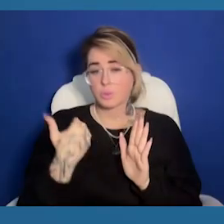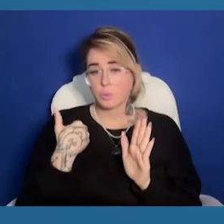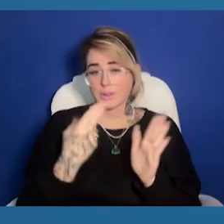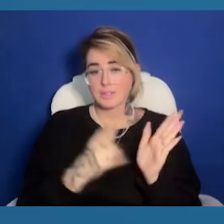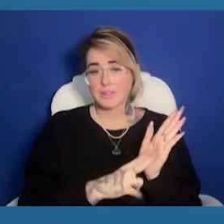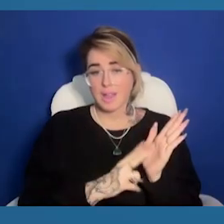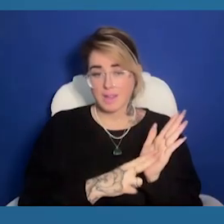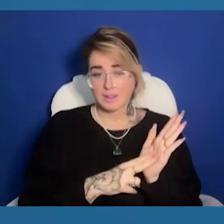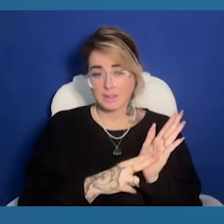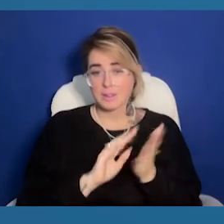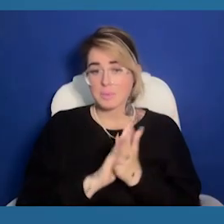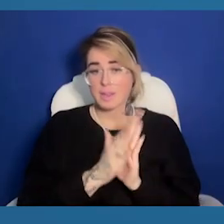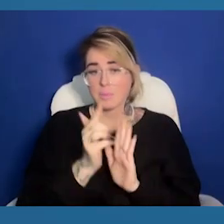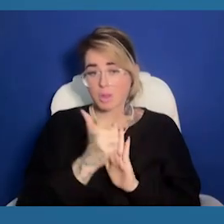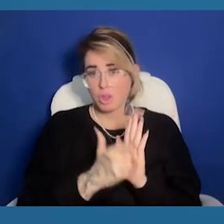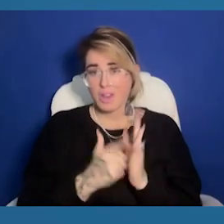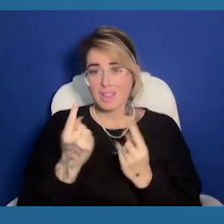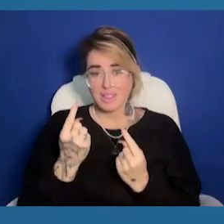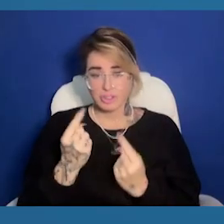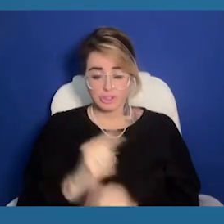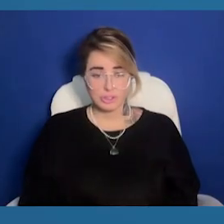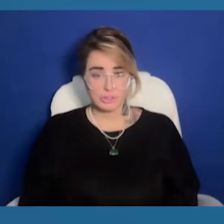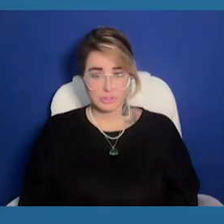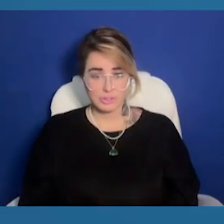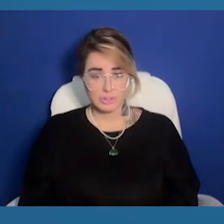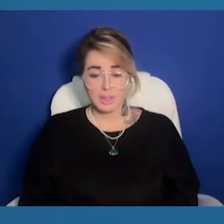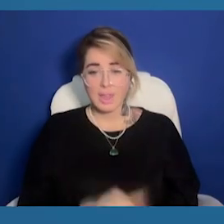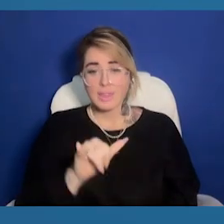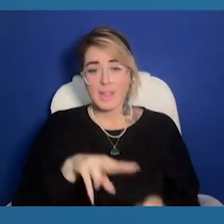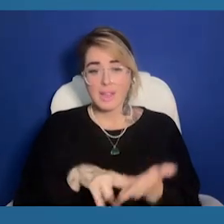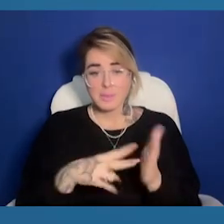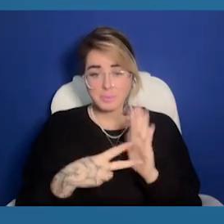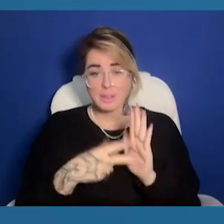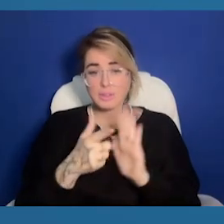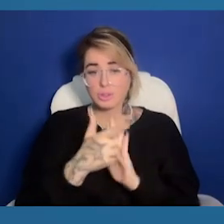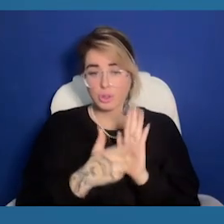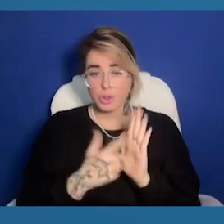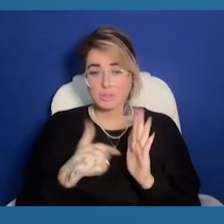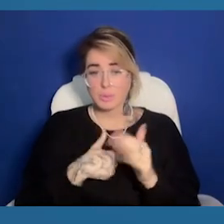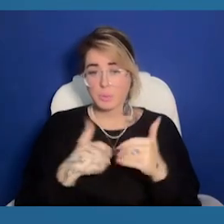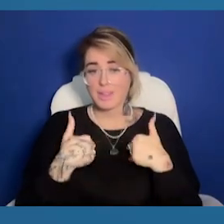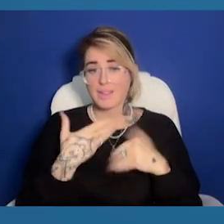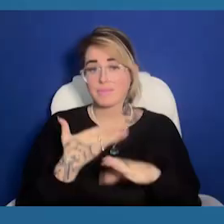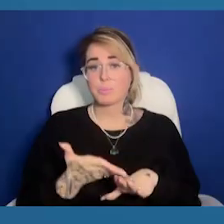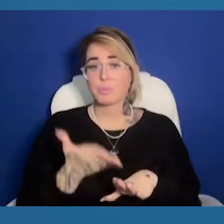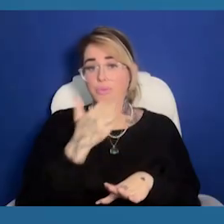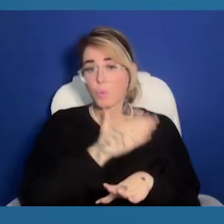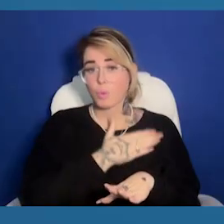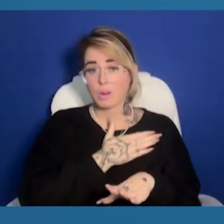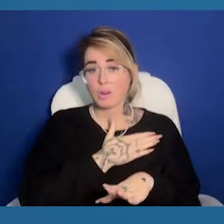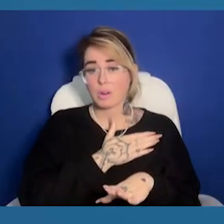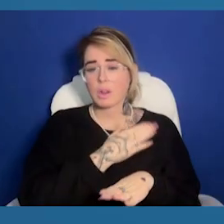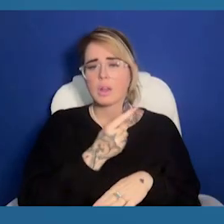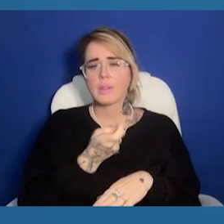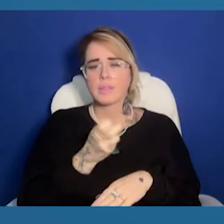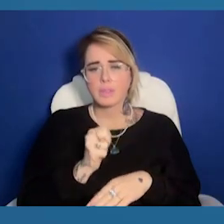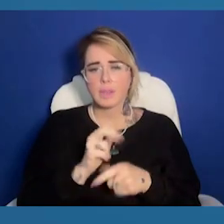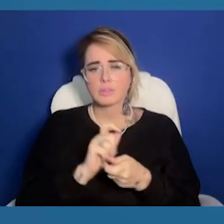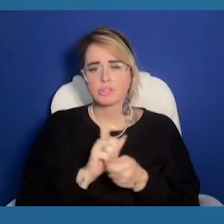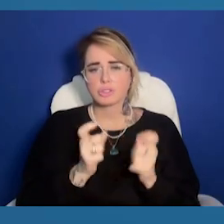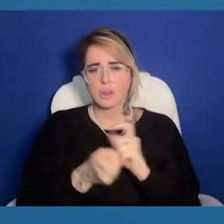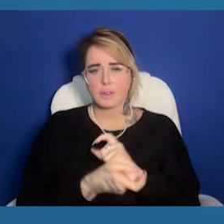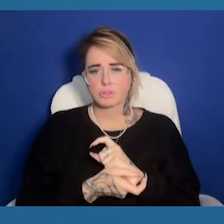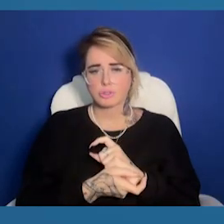into law last year alone. That means the laws that existed before were then changed.